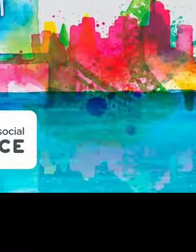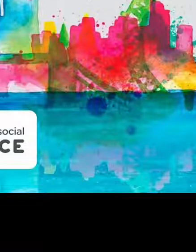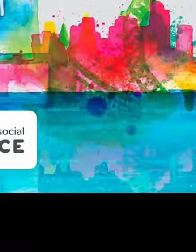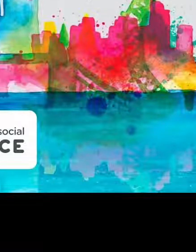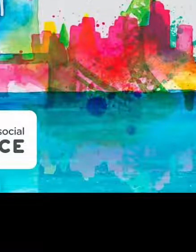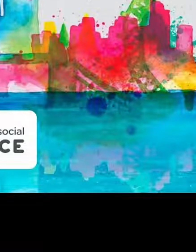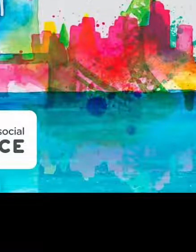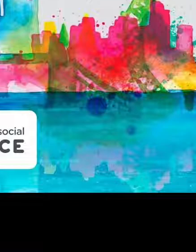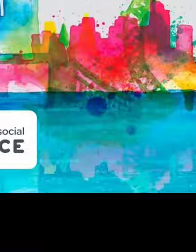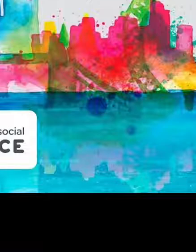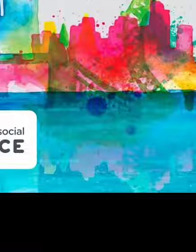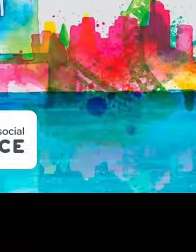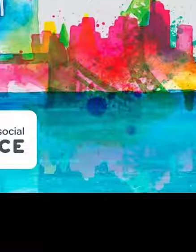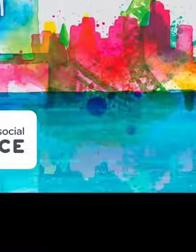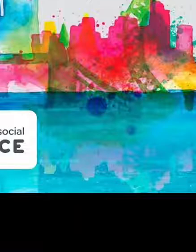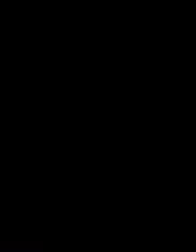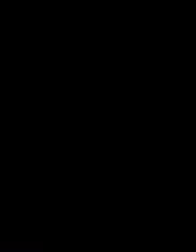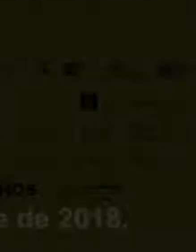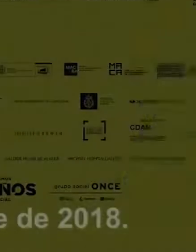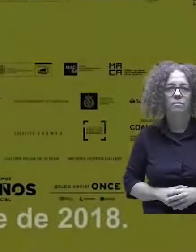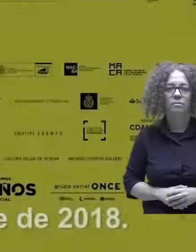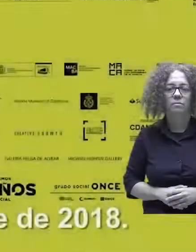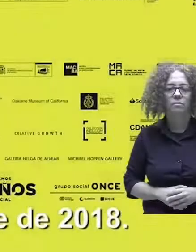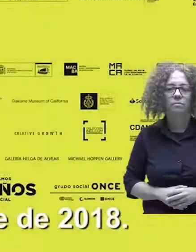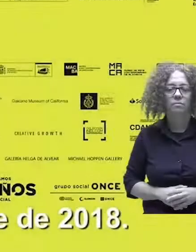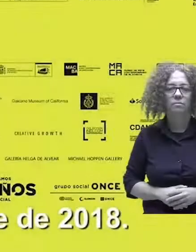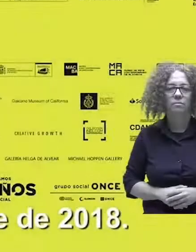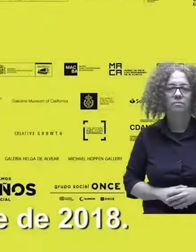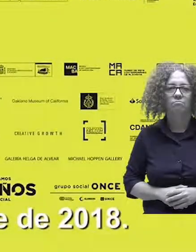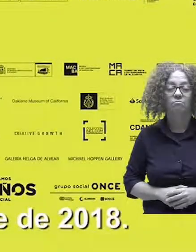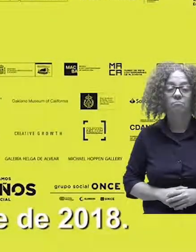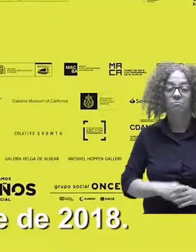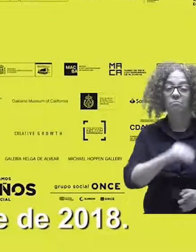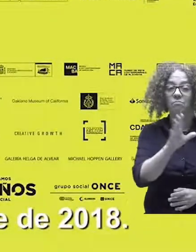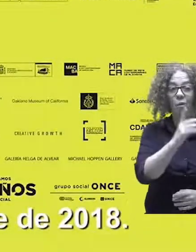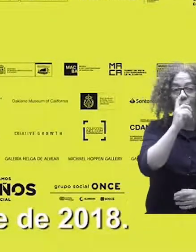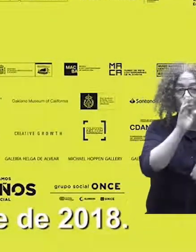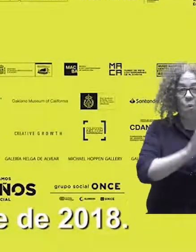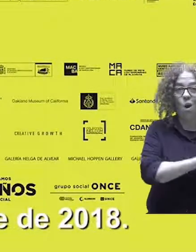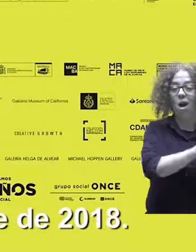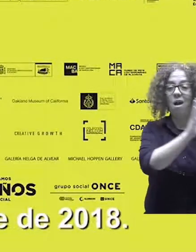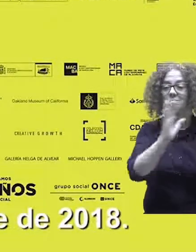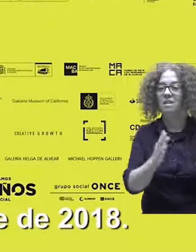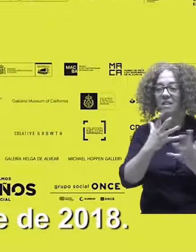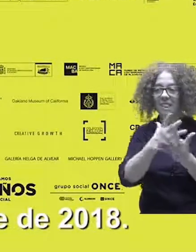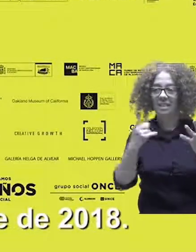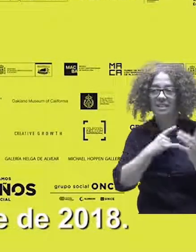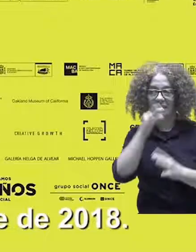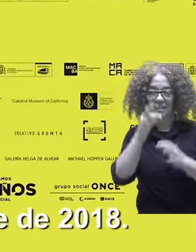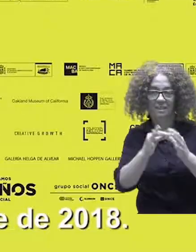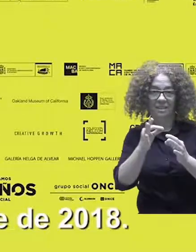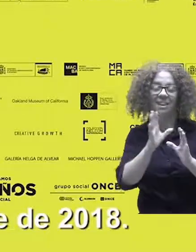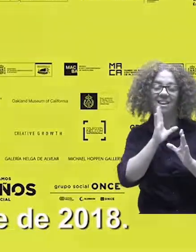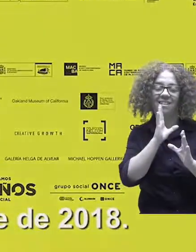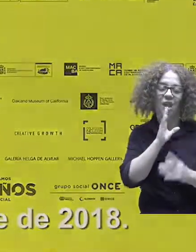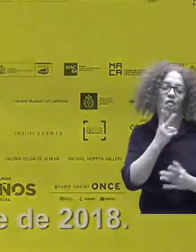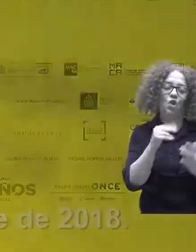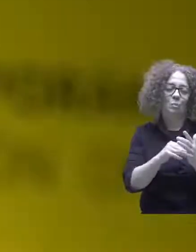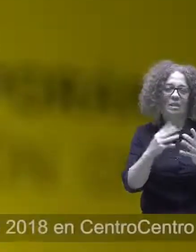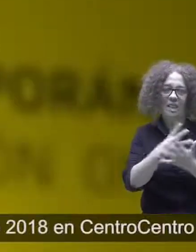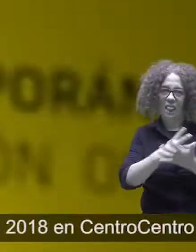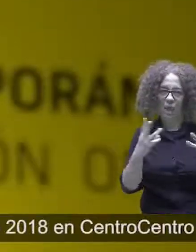reason for their work and life experience. Del 5 de junio al 16 de septiembre de